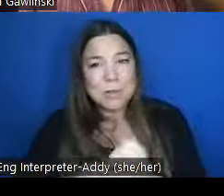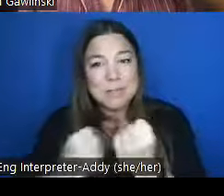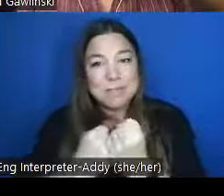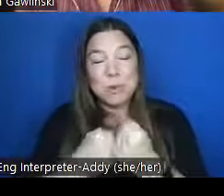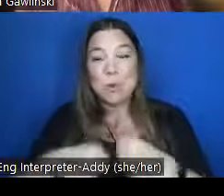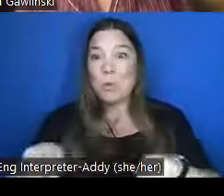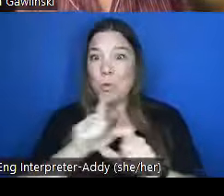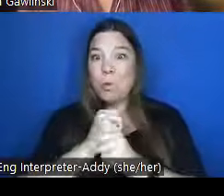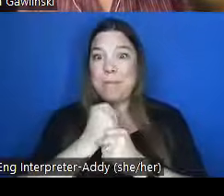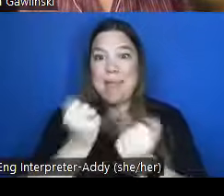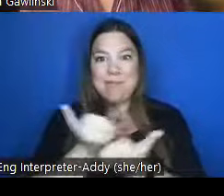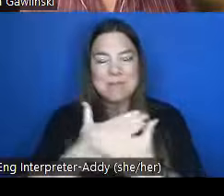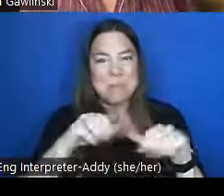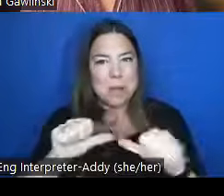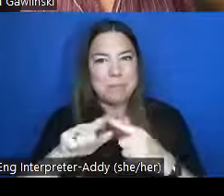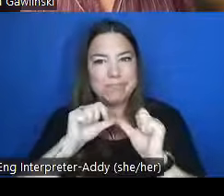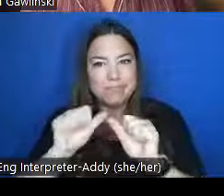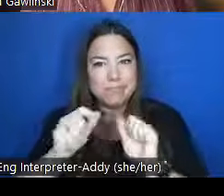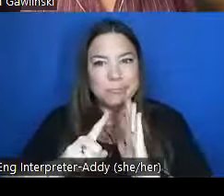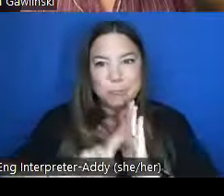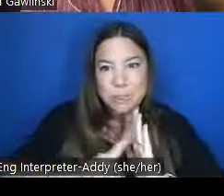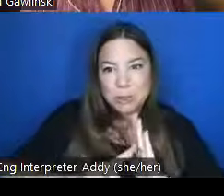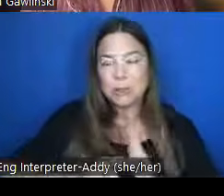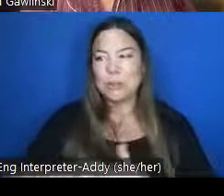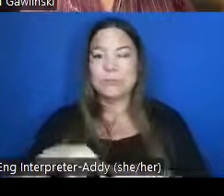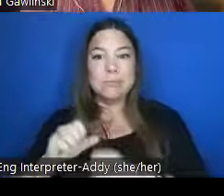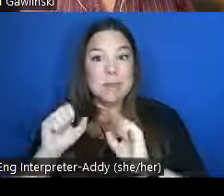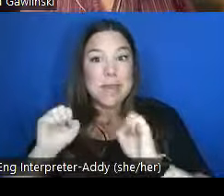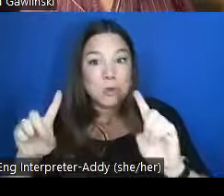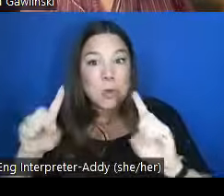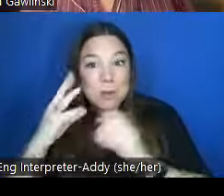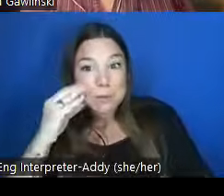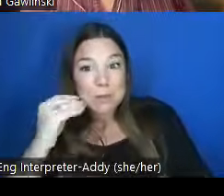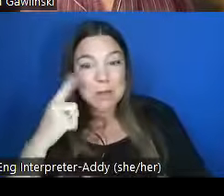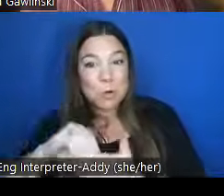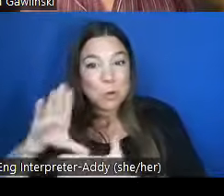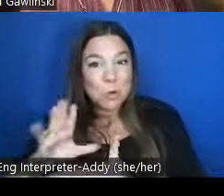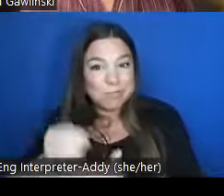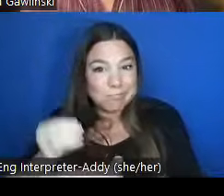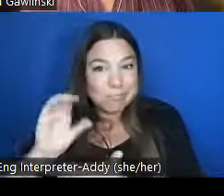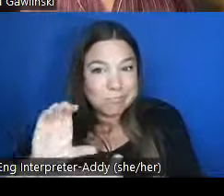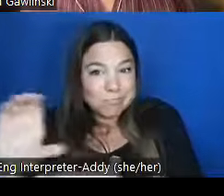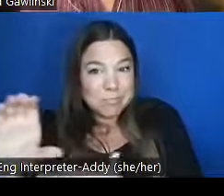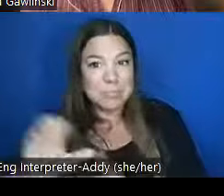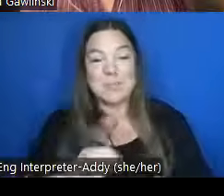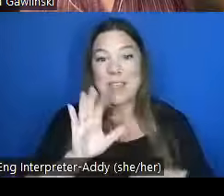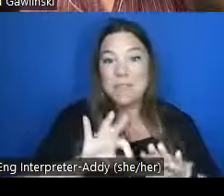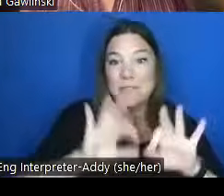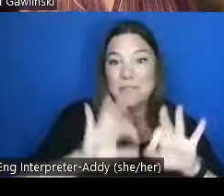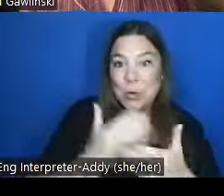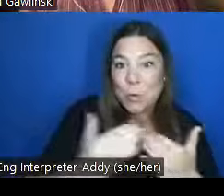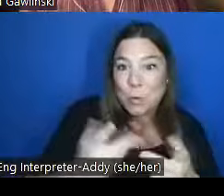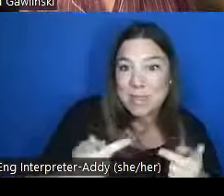it possible to continue research, fund educational experiences for students, preserve sites, publish new and exciting